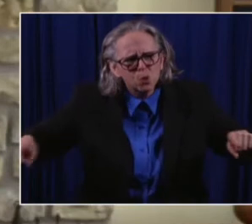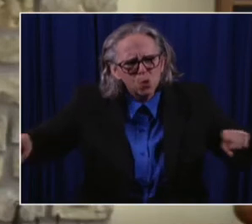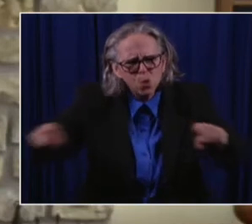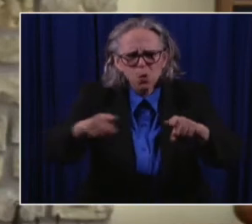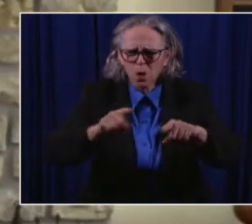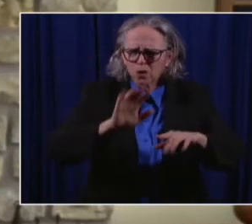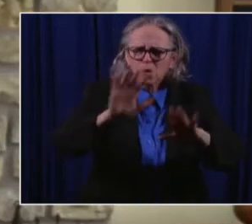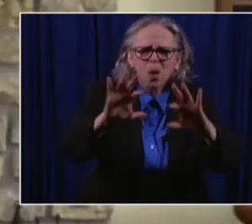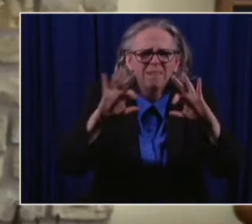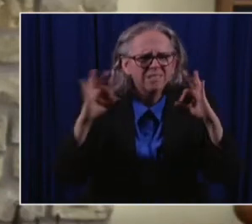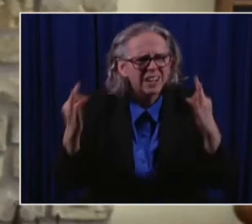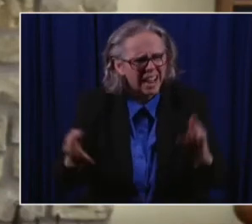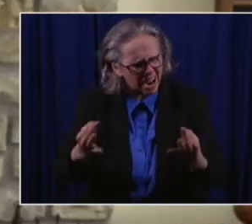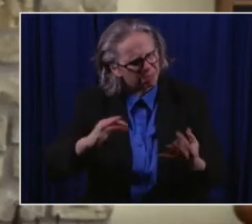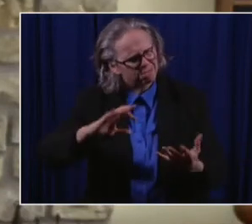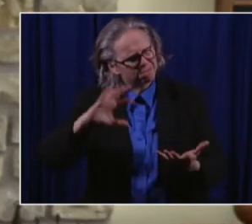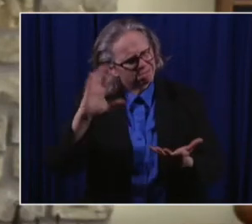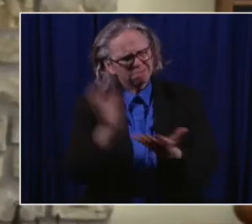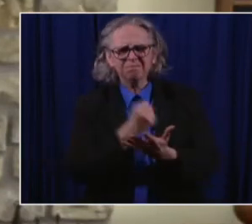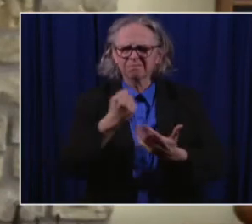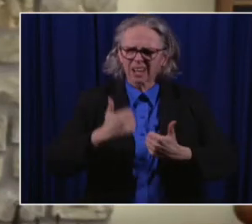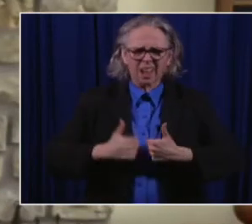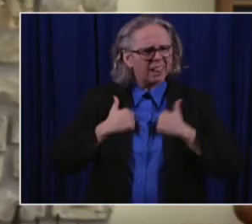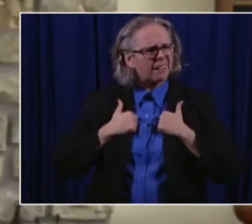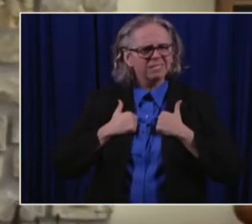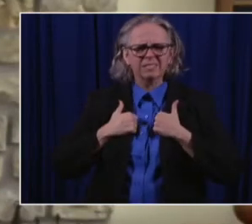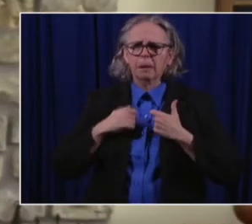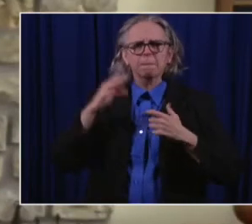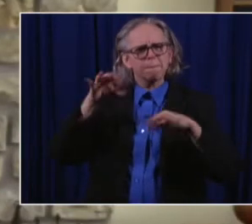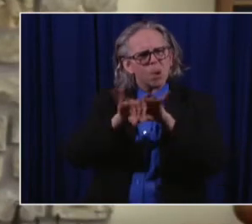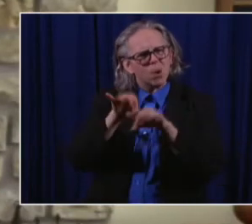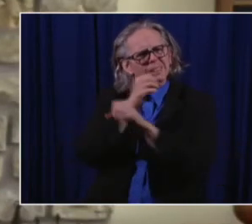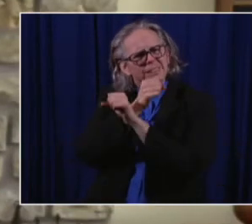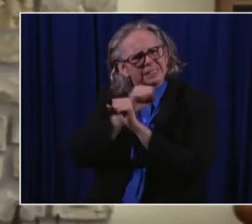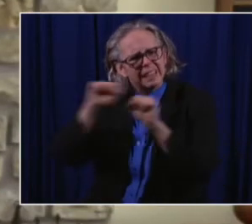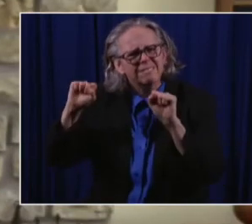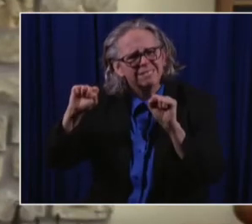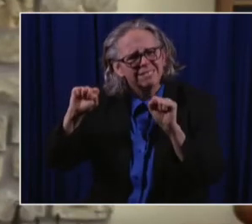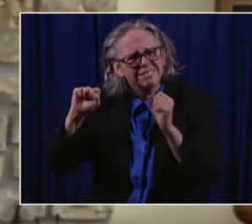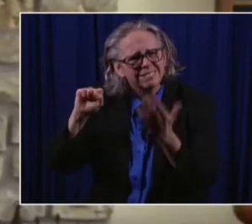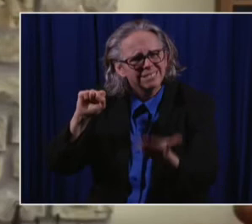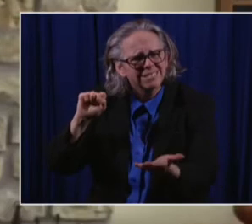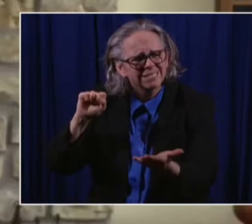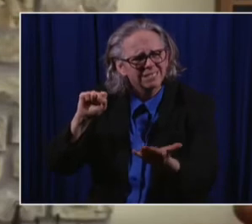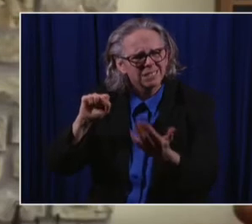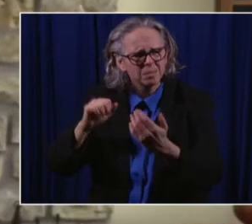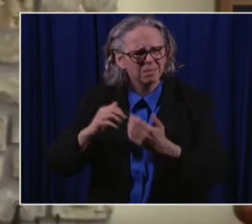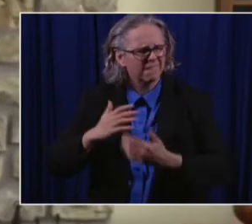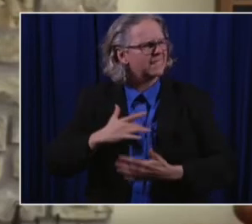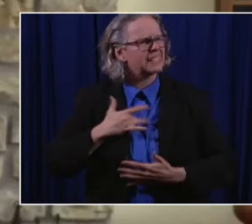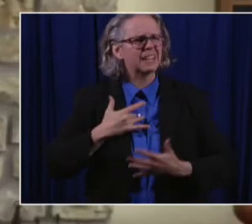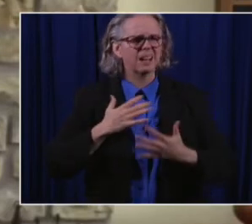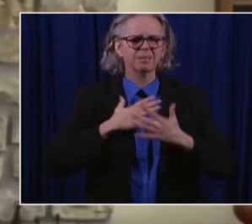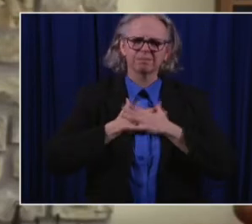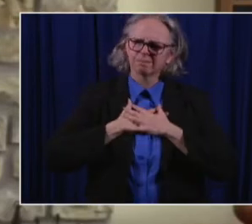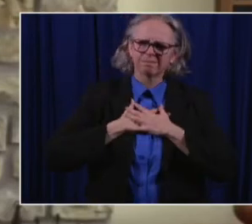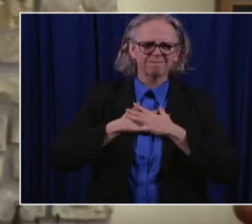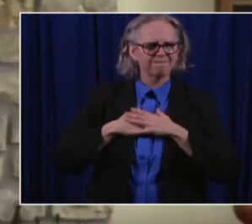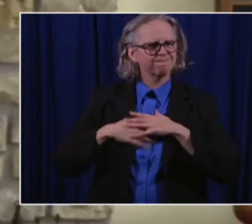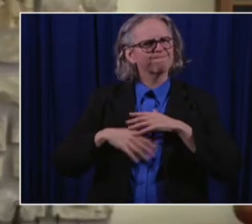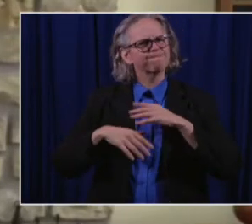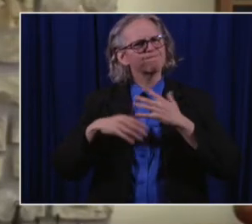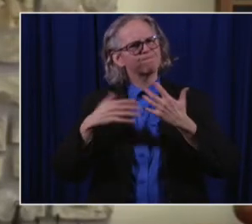your lives safely, to have peace of mind, and to get back to